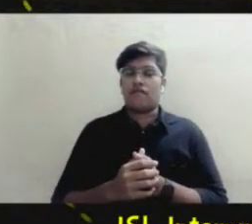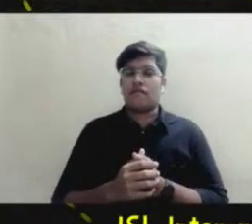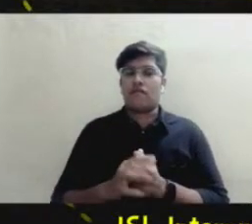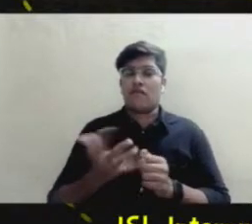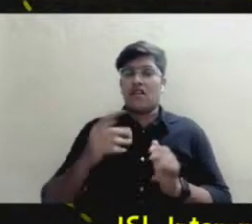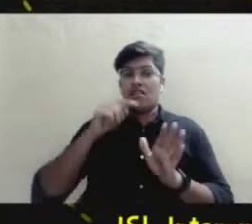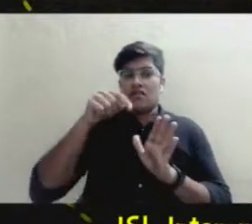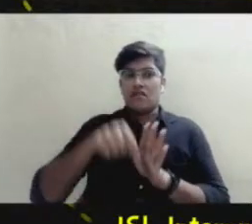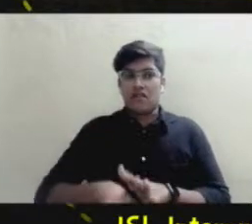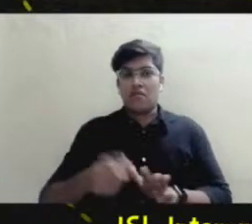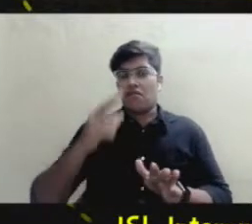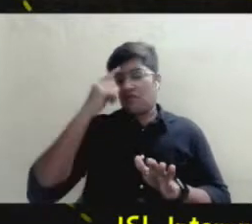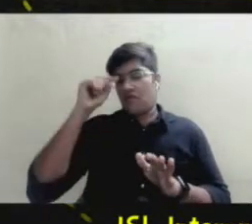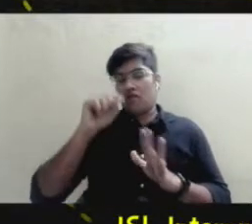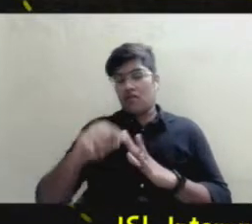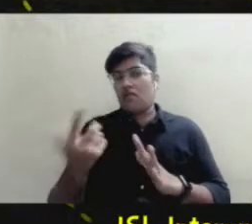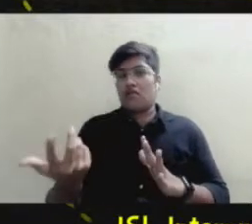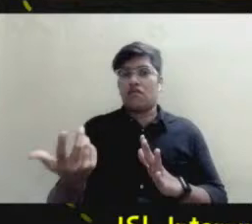desire.